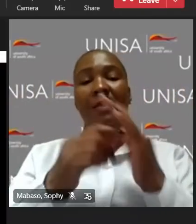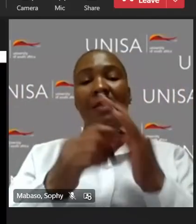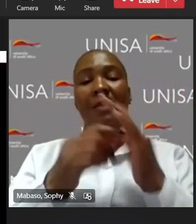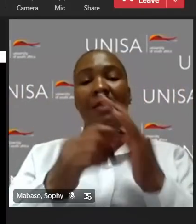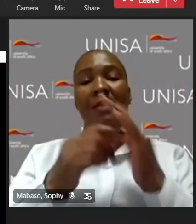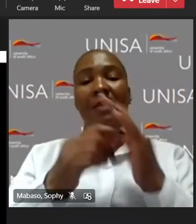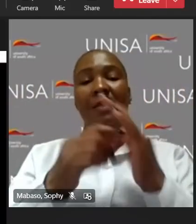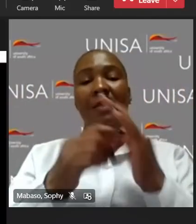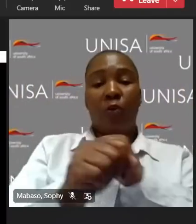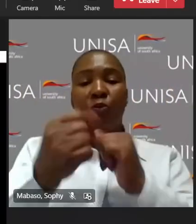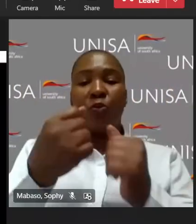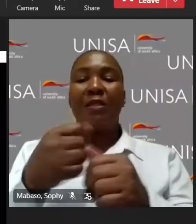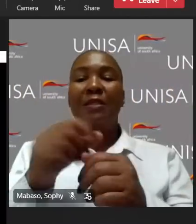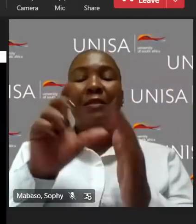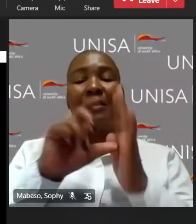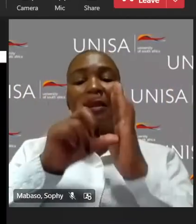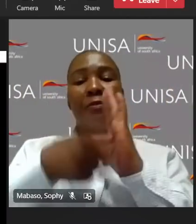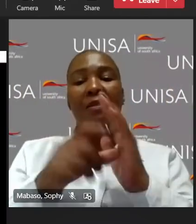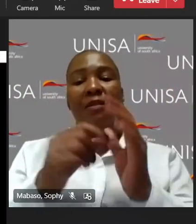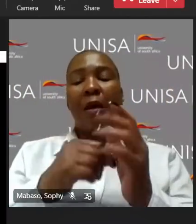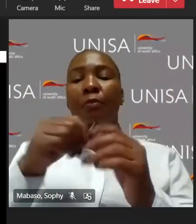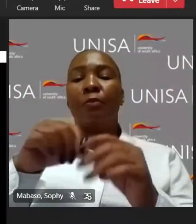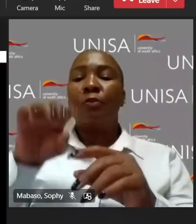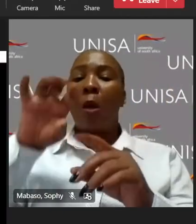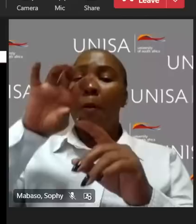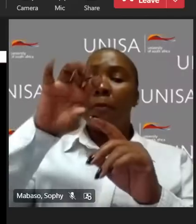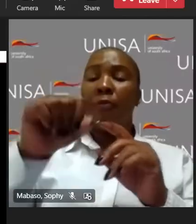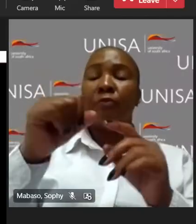disability, acquired the disability.